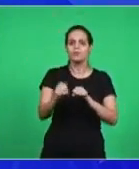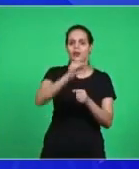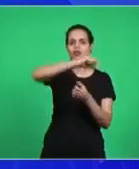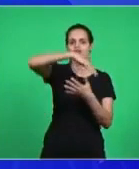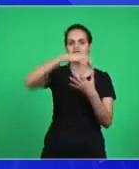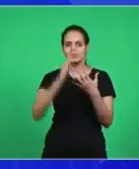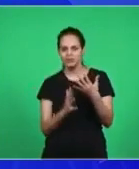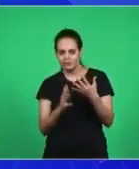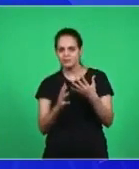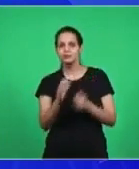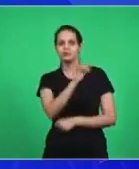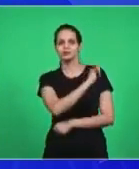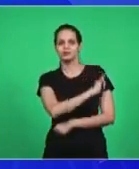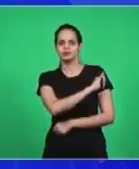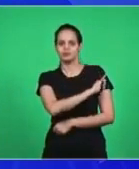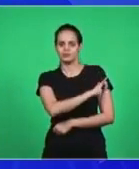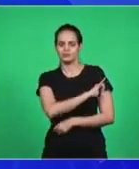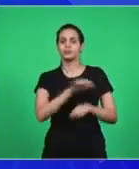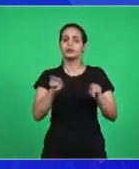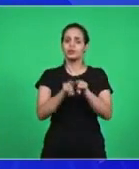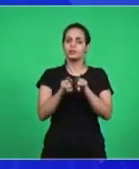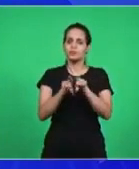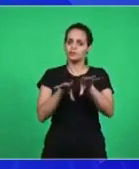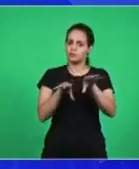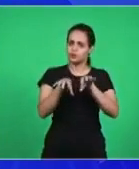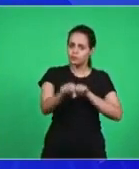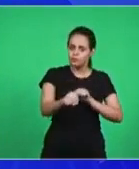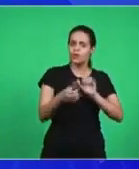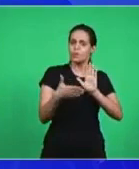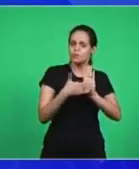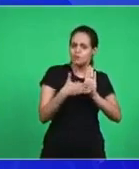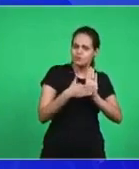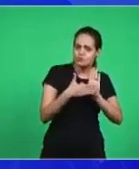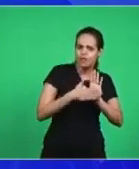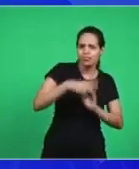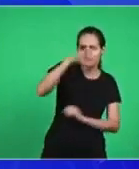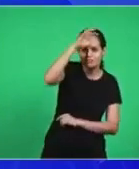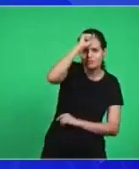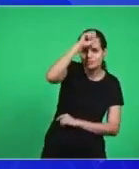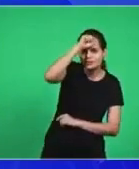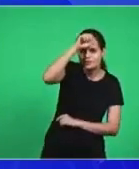formation of the class of sign language class.